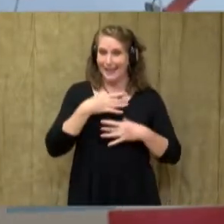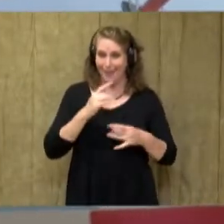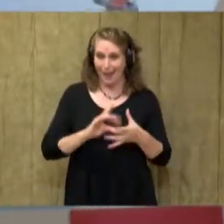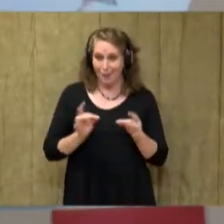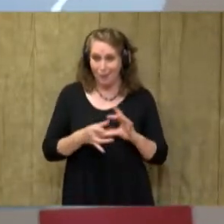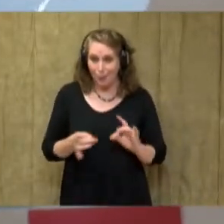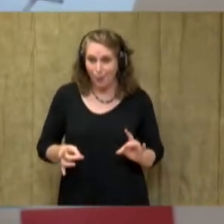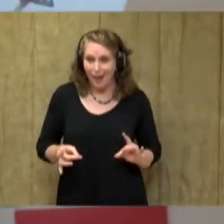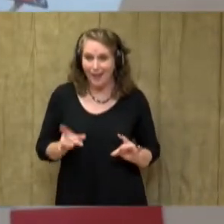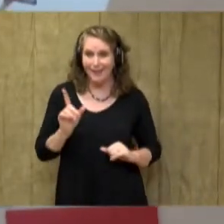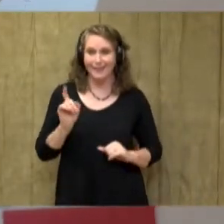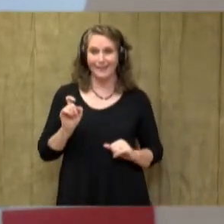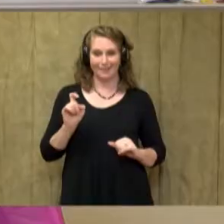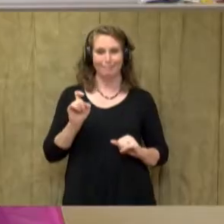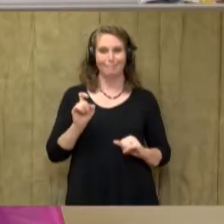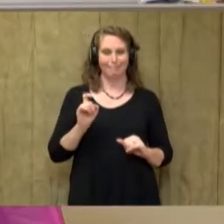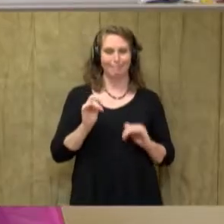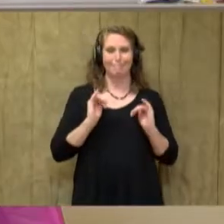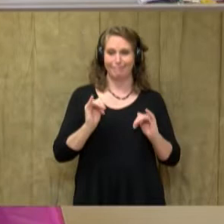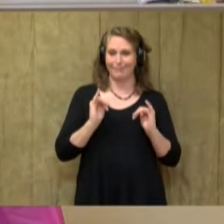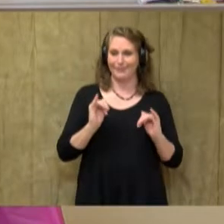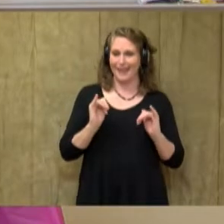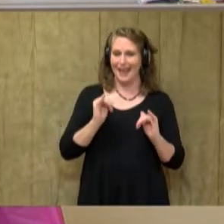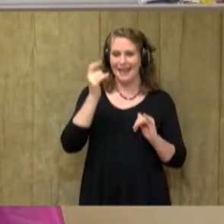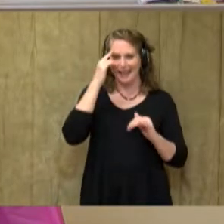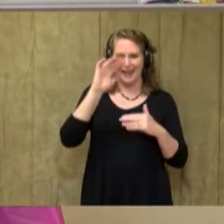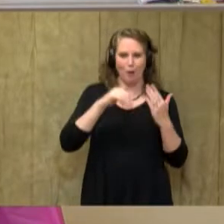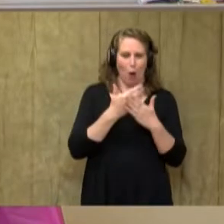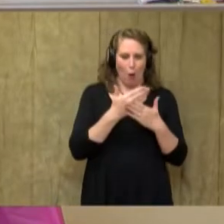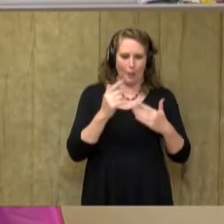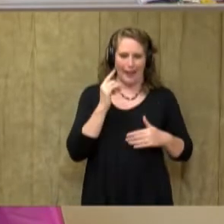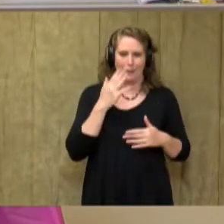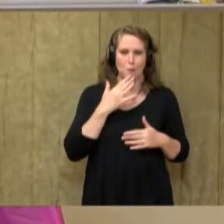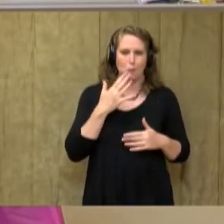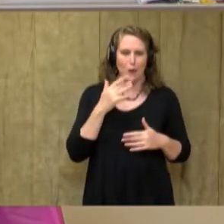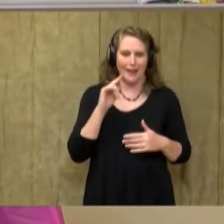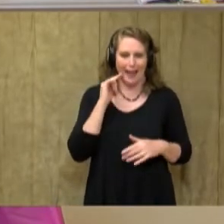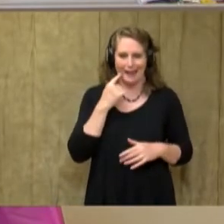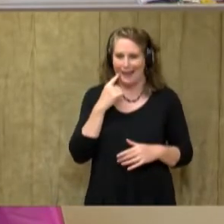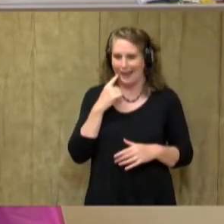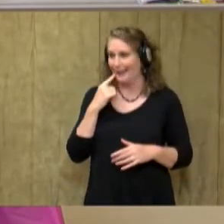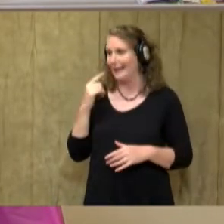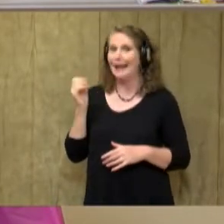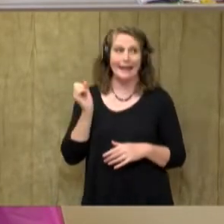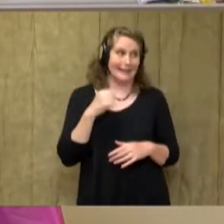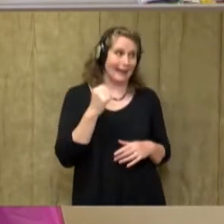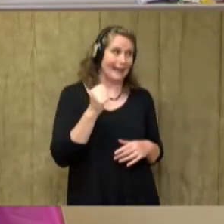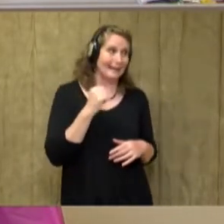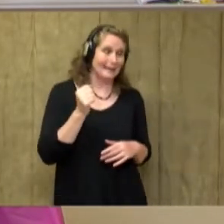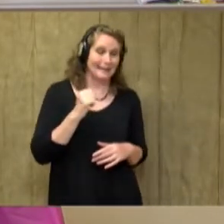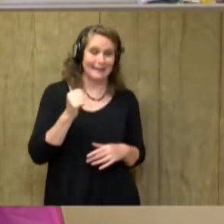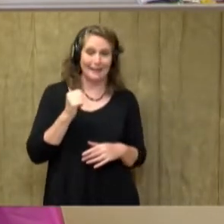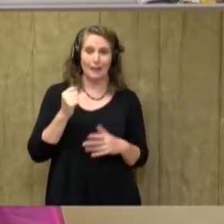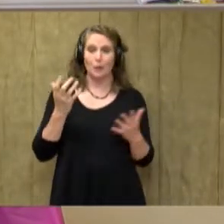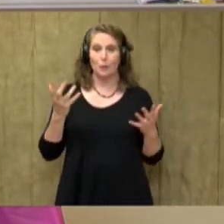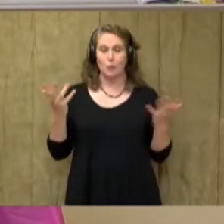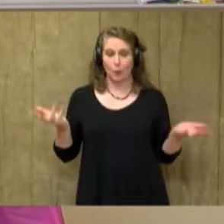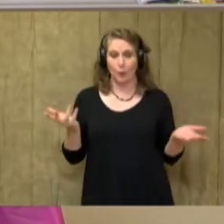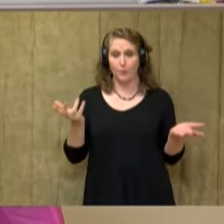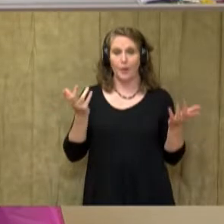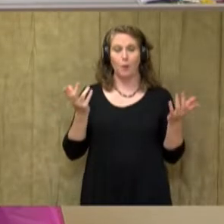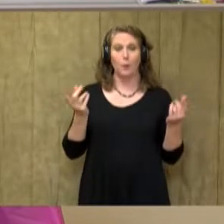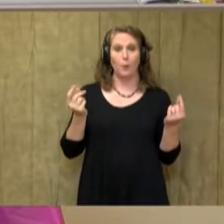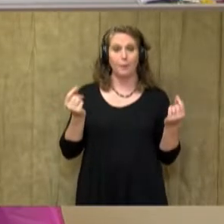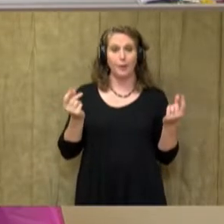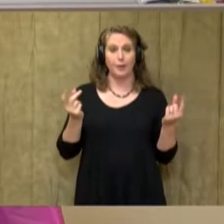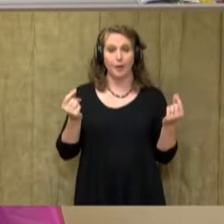story? I did. Did it make you think of all things sweet like candy? Yes. Yes. Okay. So, what we're